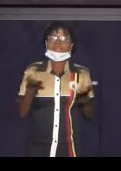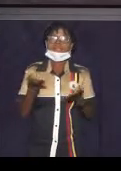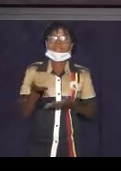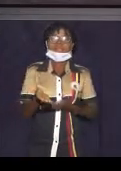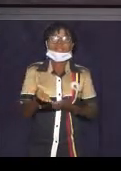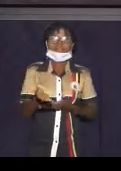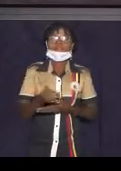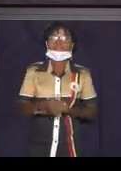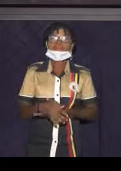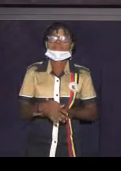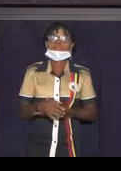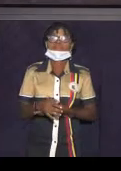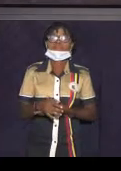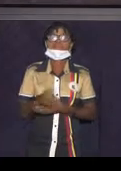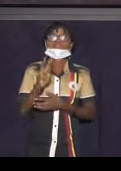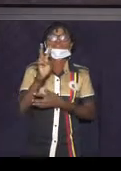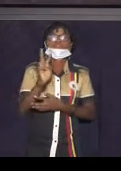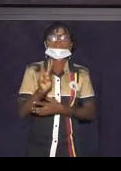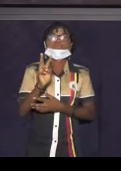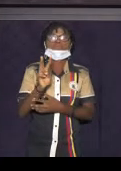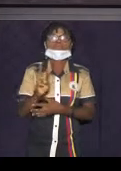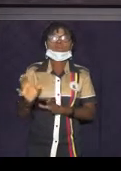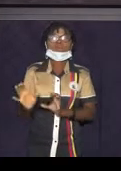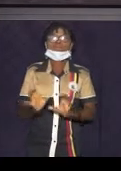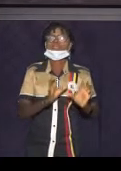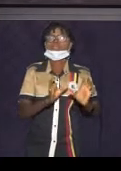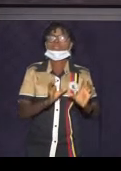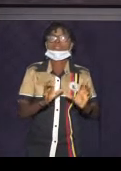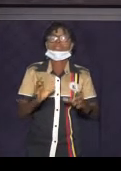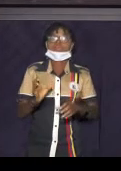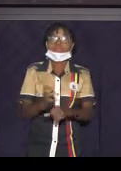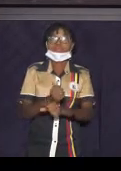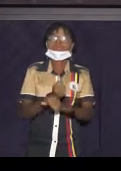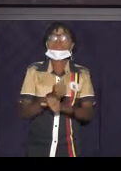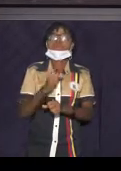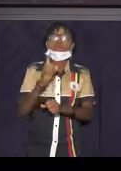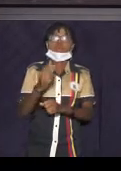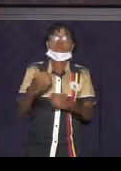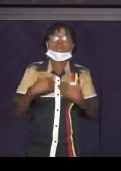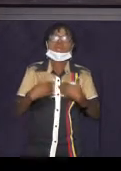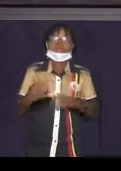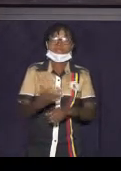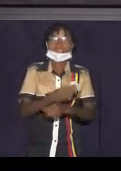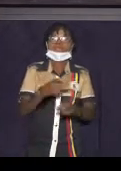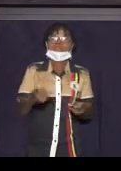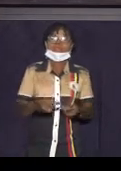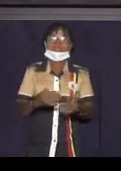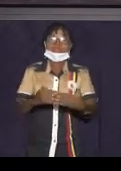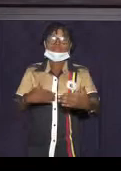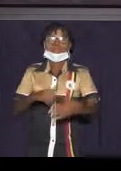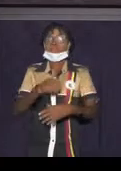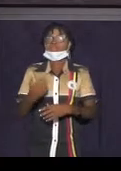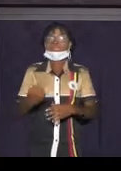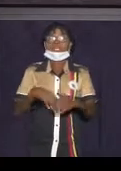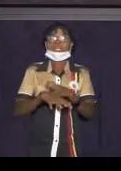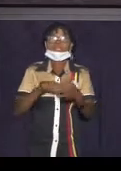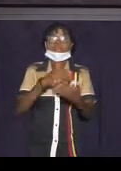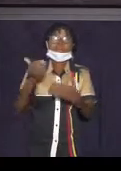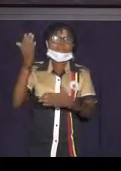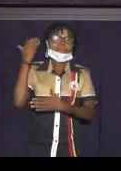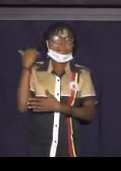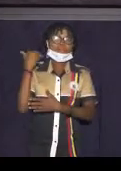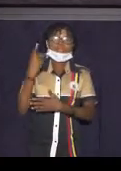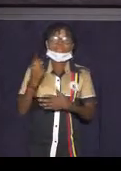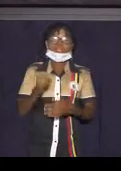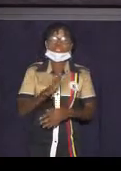arrived there. 2 actions, 1 are taking place before another in the past.